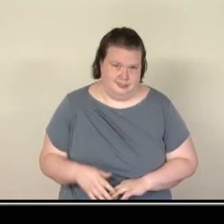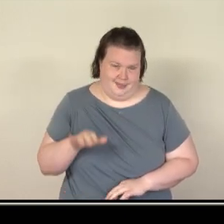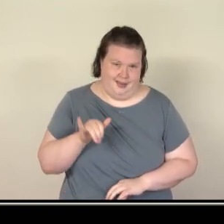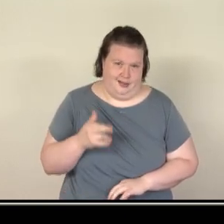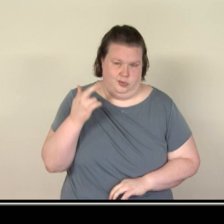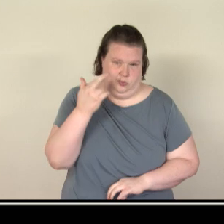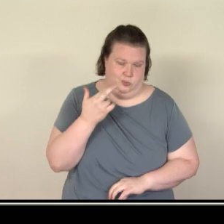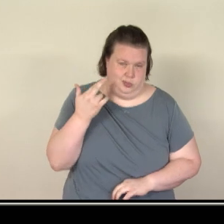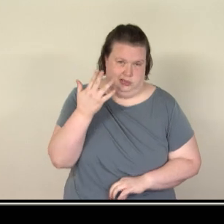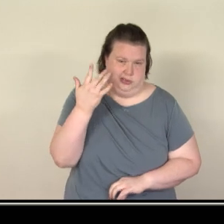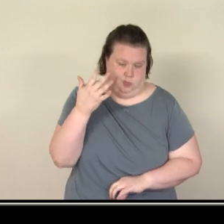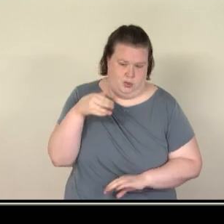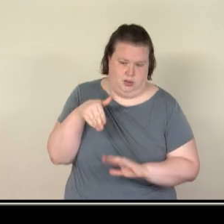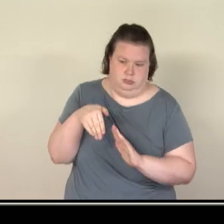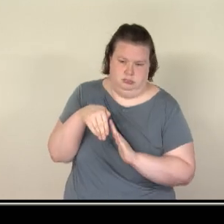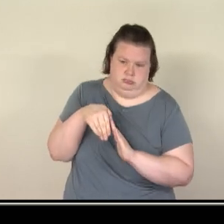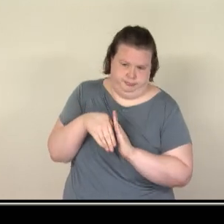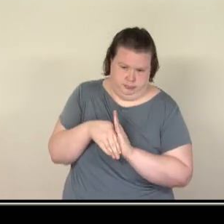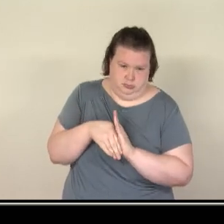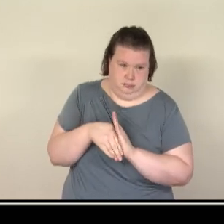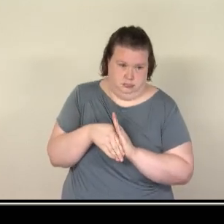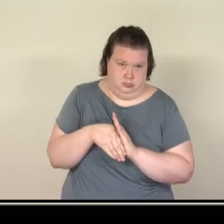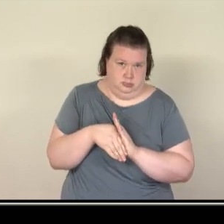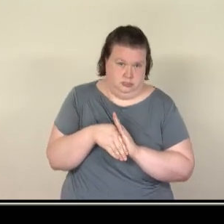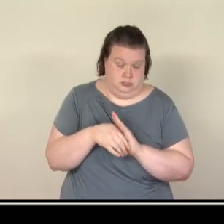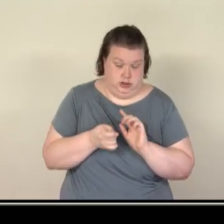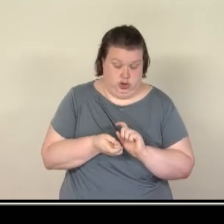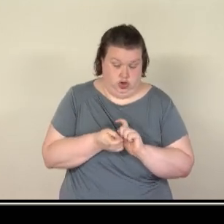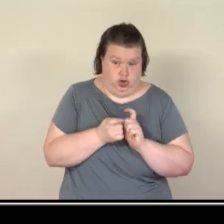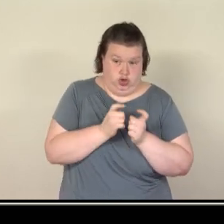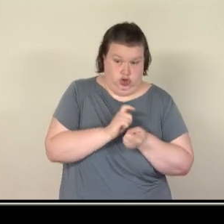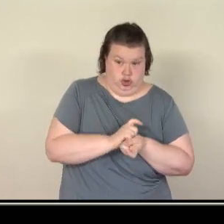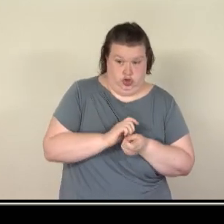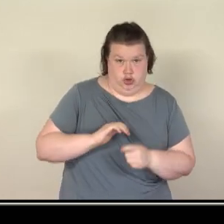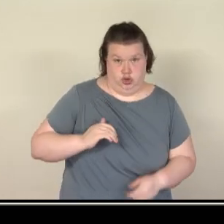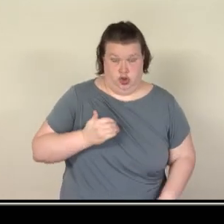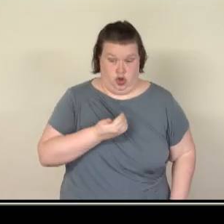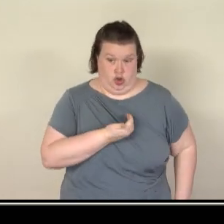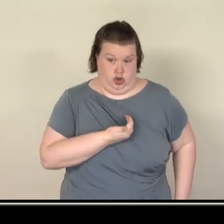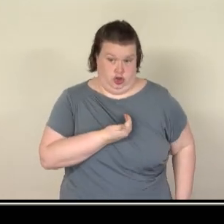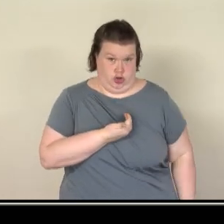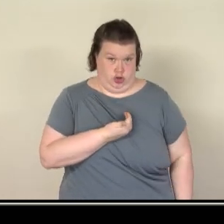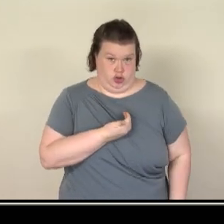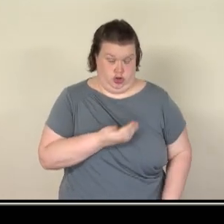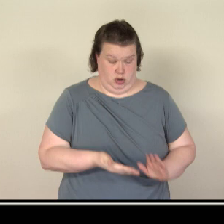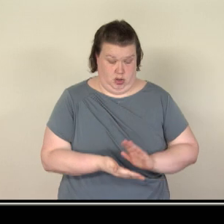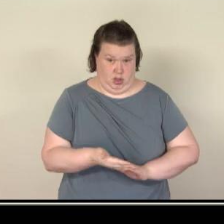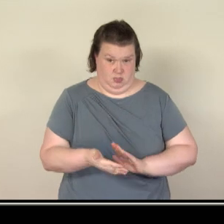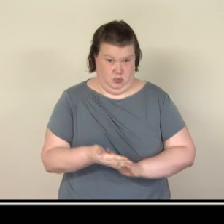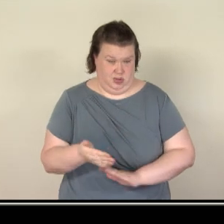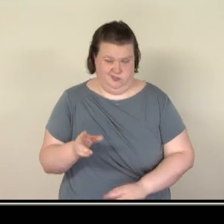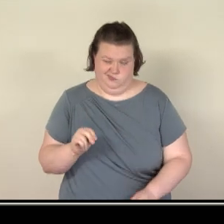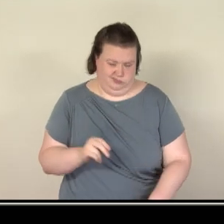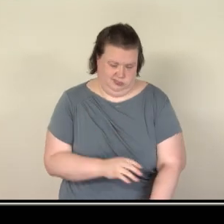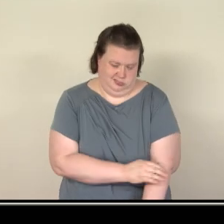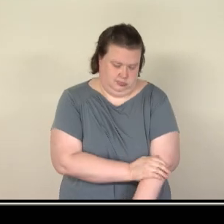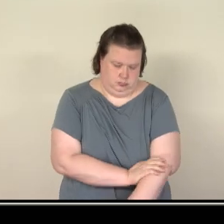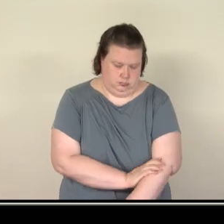And again, it doesn't really impact our basic district operations.